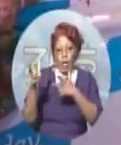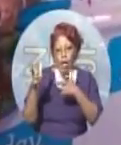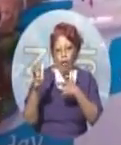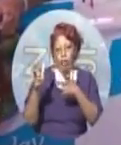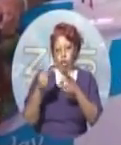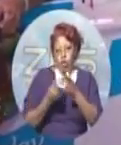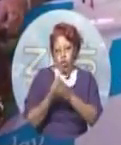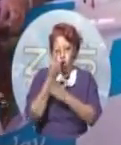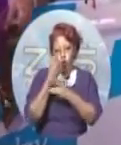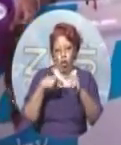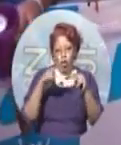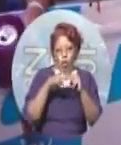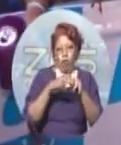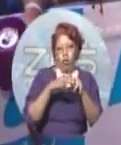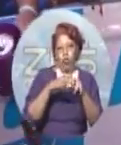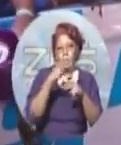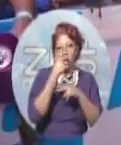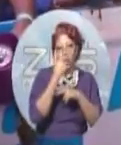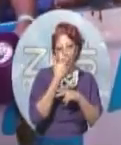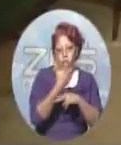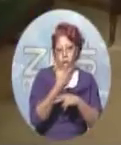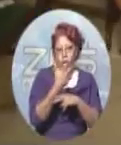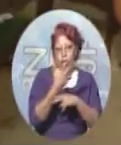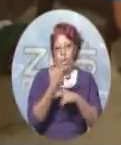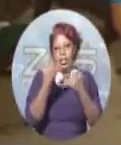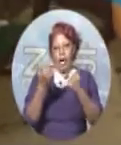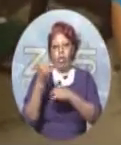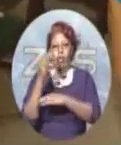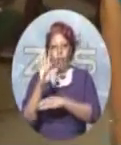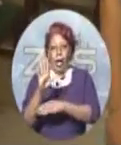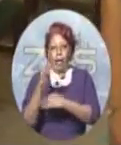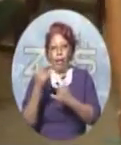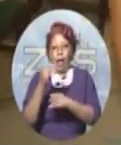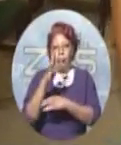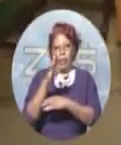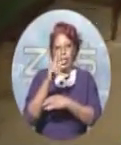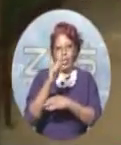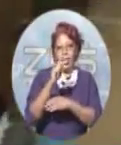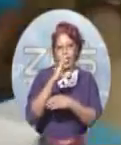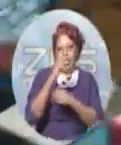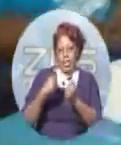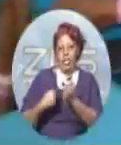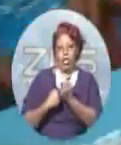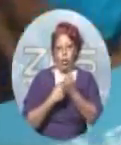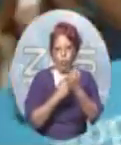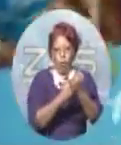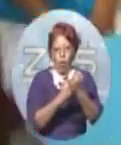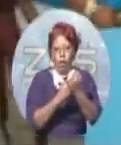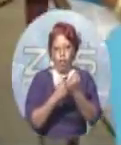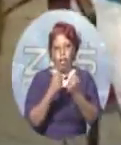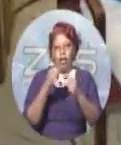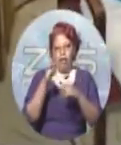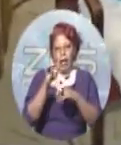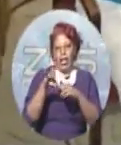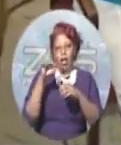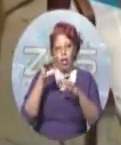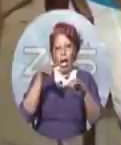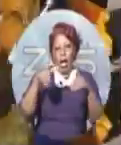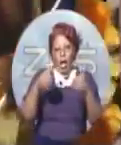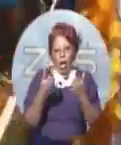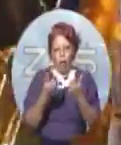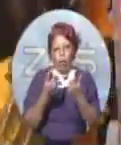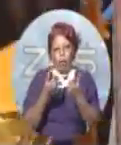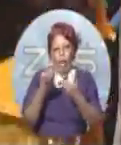groups increasing from 3 to 5. And it's something BTC fully supports. Find out how the group stacked up